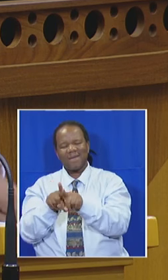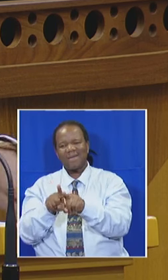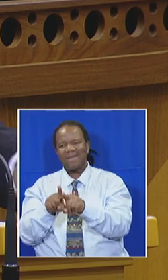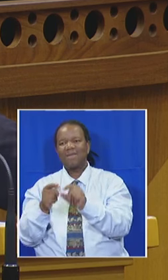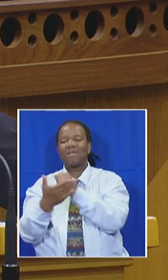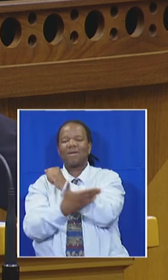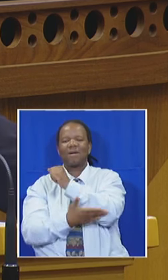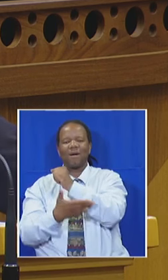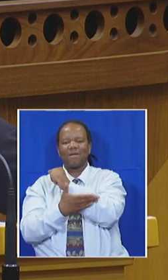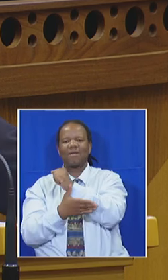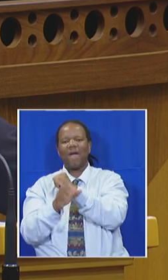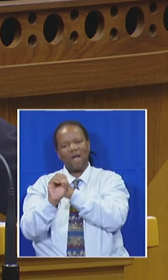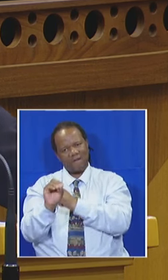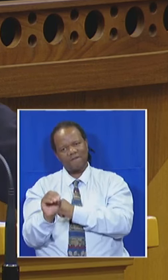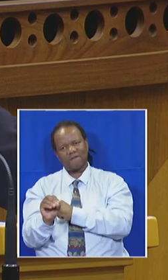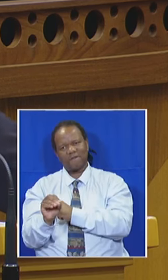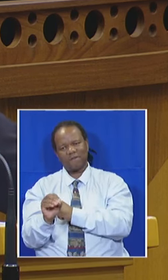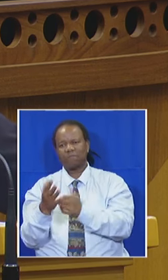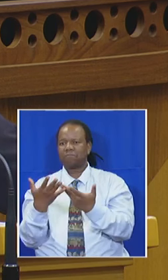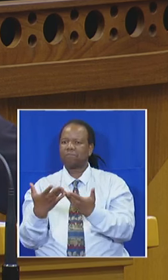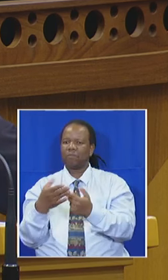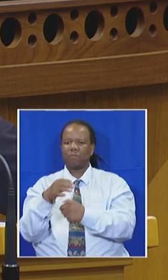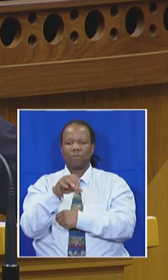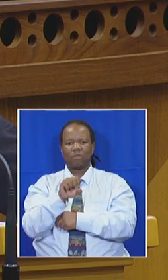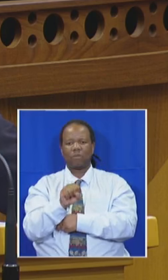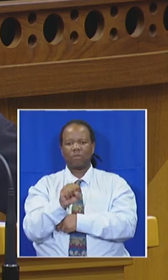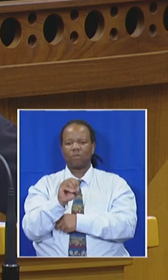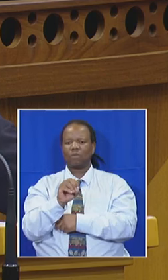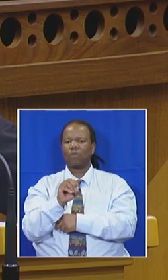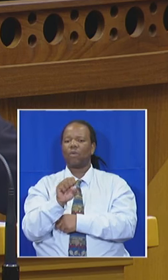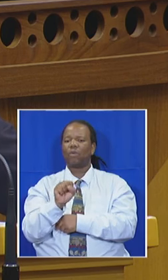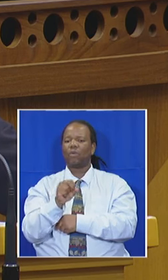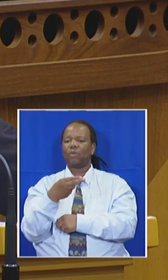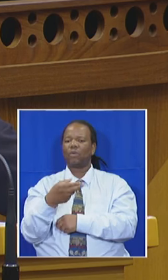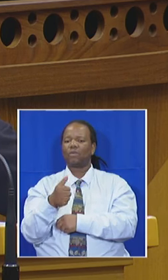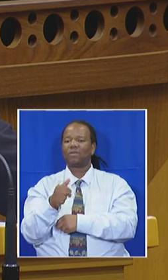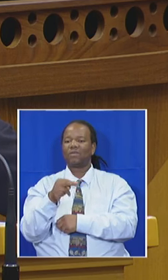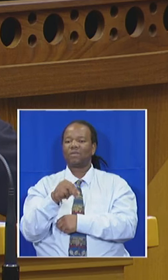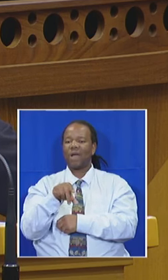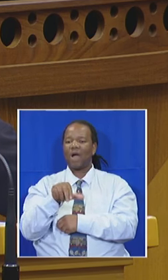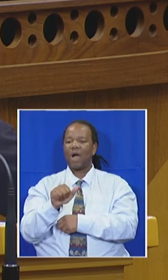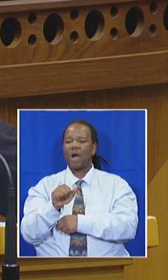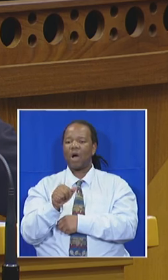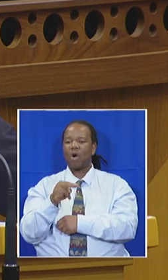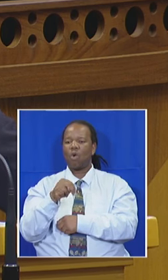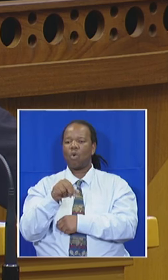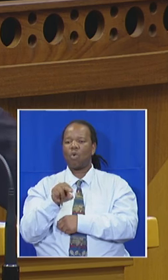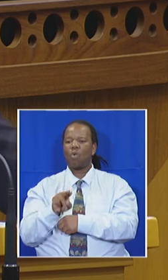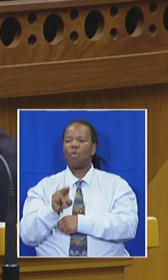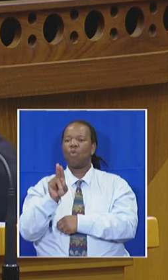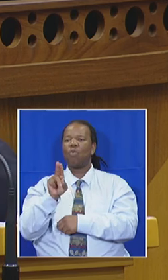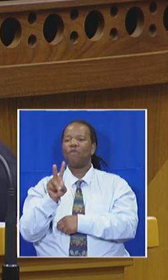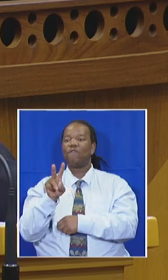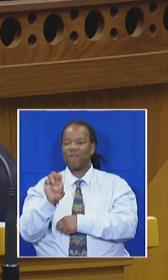I mentioned Soshanguve in the SONA. We will intensify